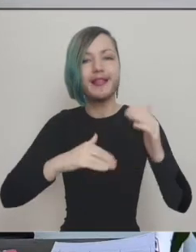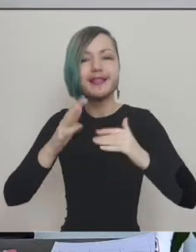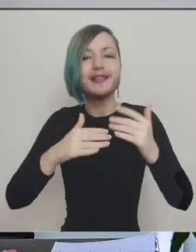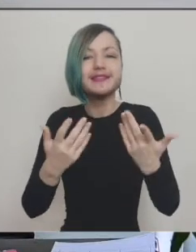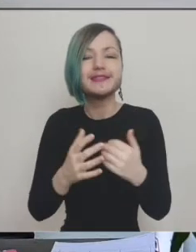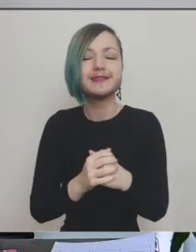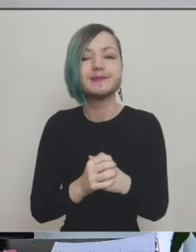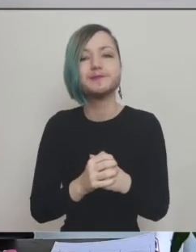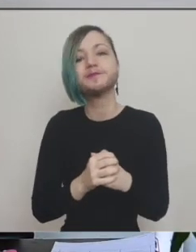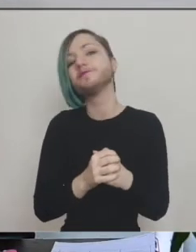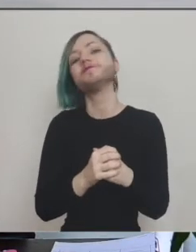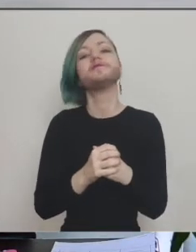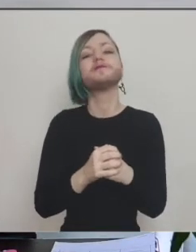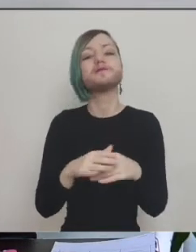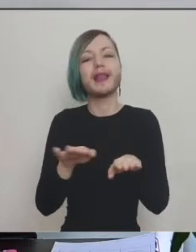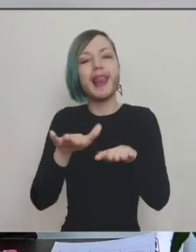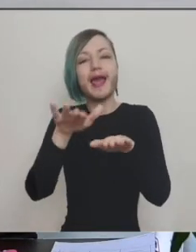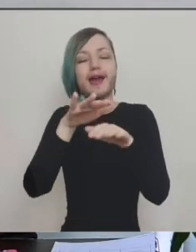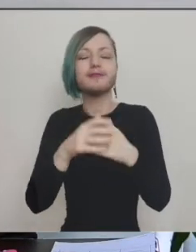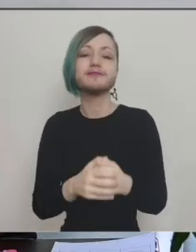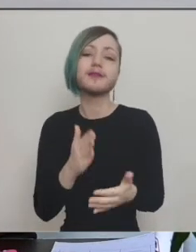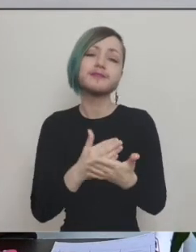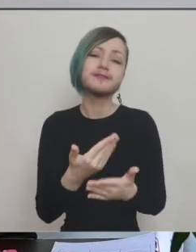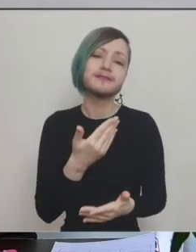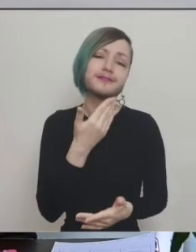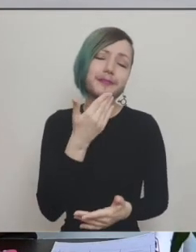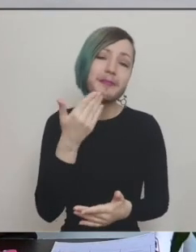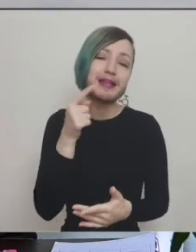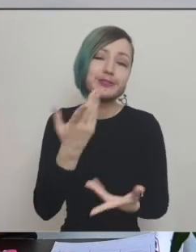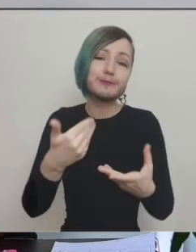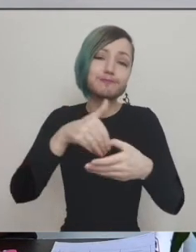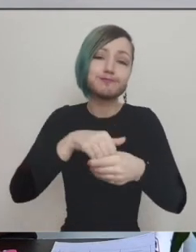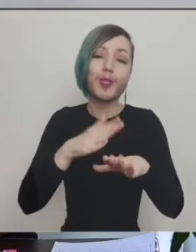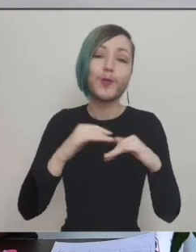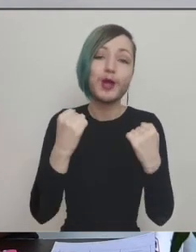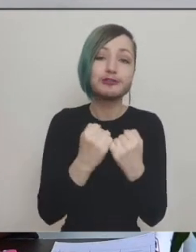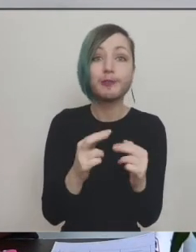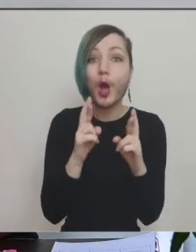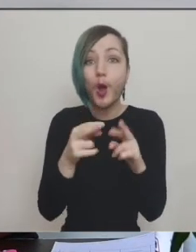am pleased that you joined me for this workshop, and I hope you'll join me